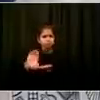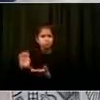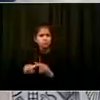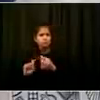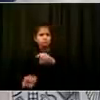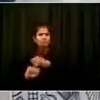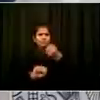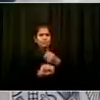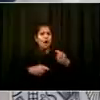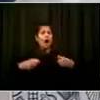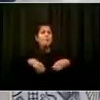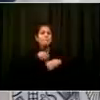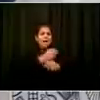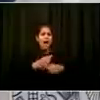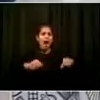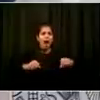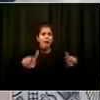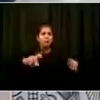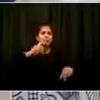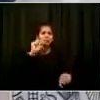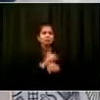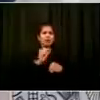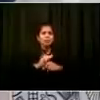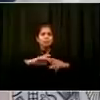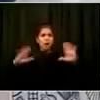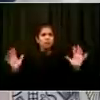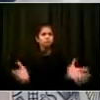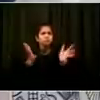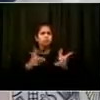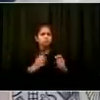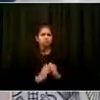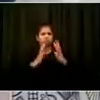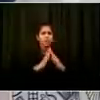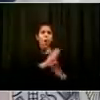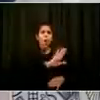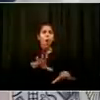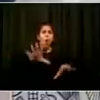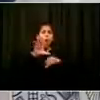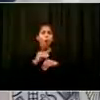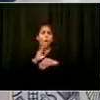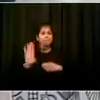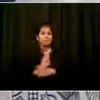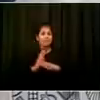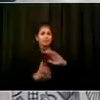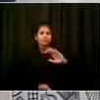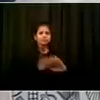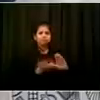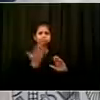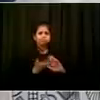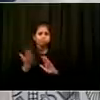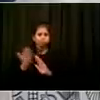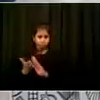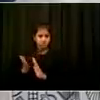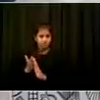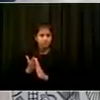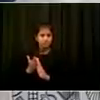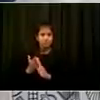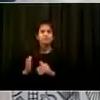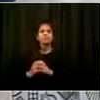to own in this society, that they get a much greater share of the pie and what is rightfully theirs.